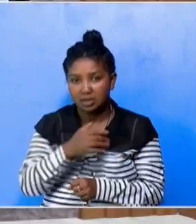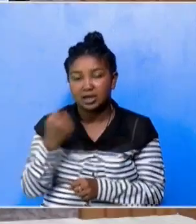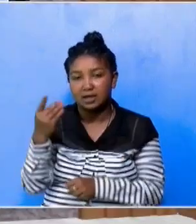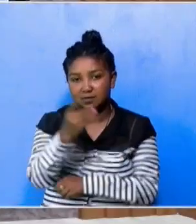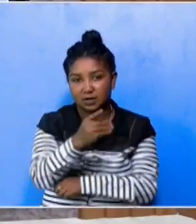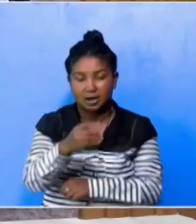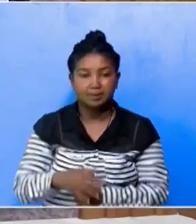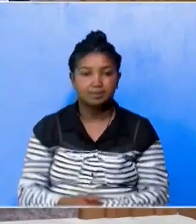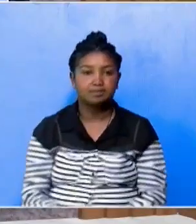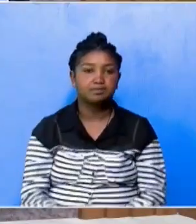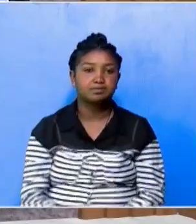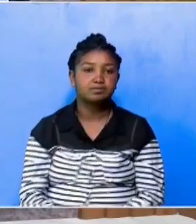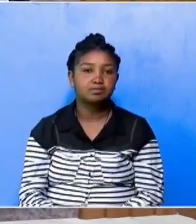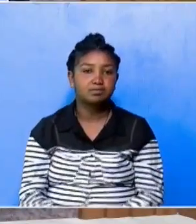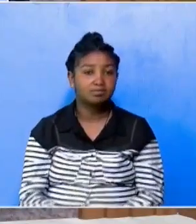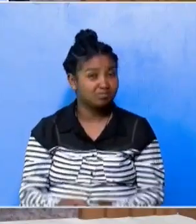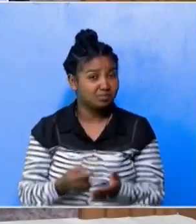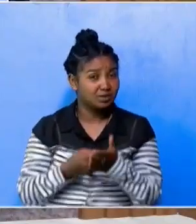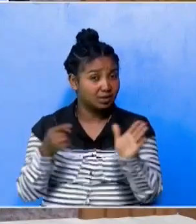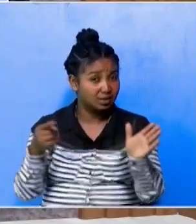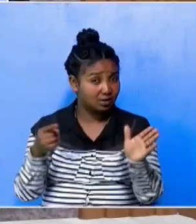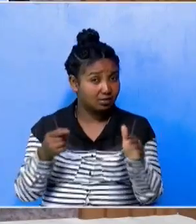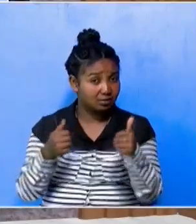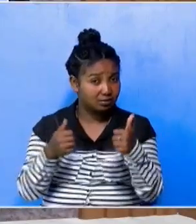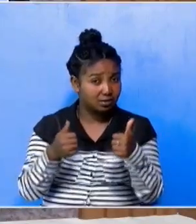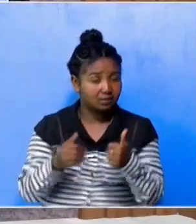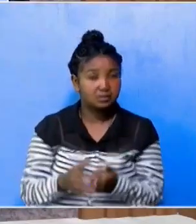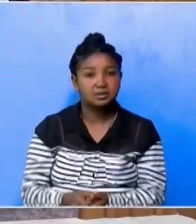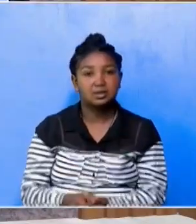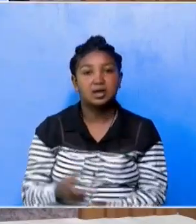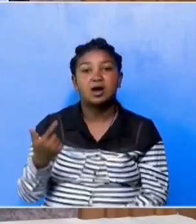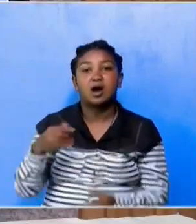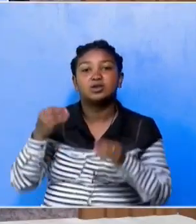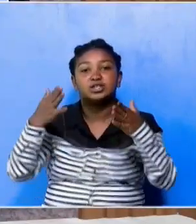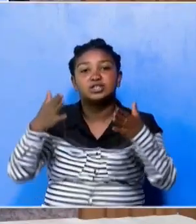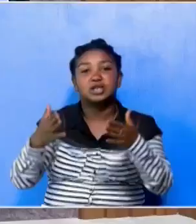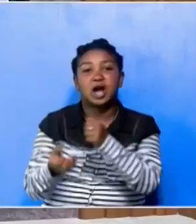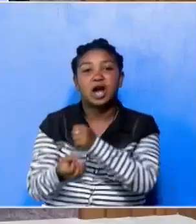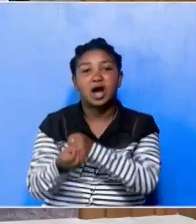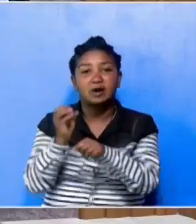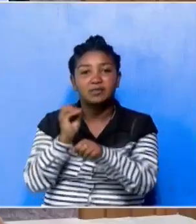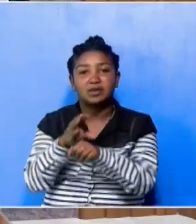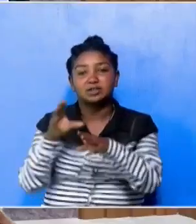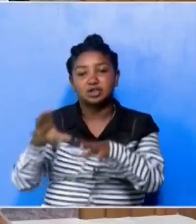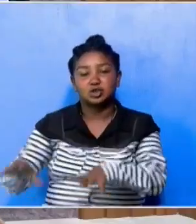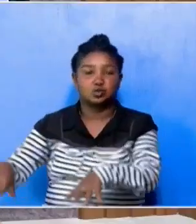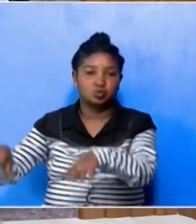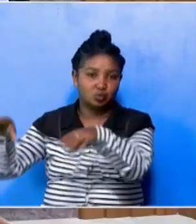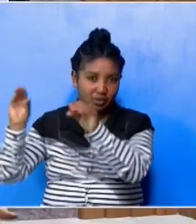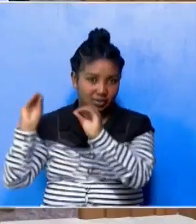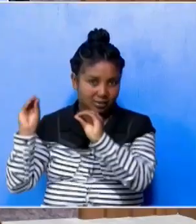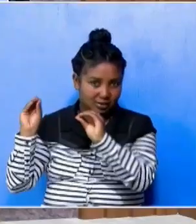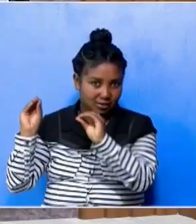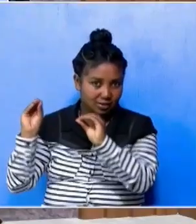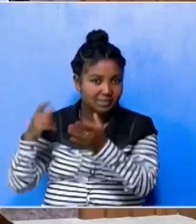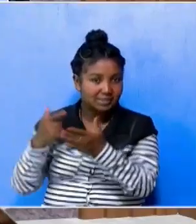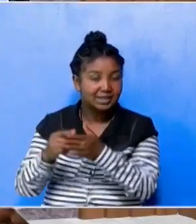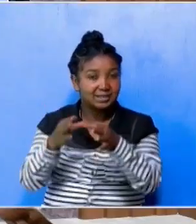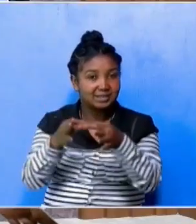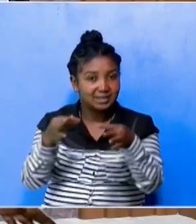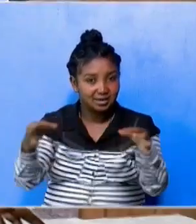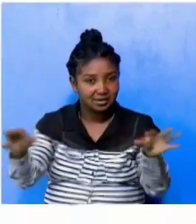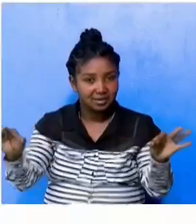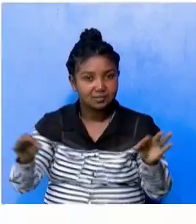day. Clear? Nice. Our teacher advises the students. In this